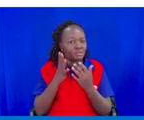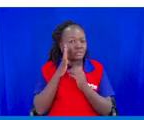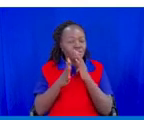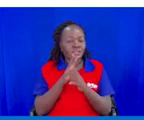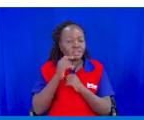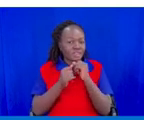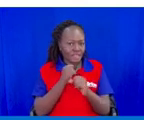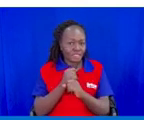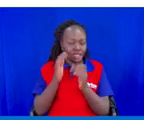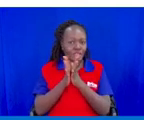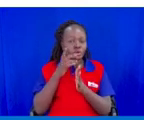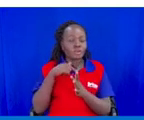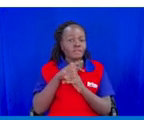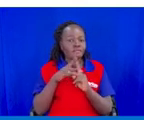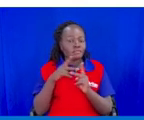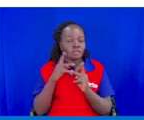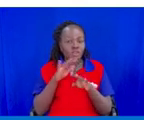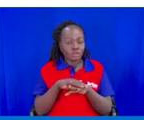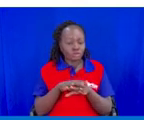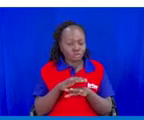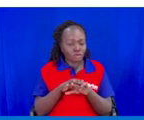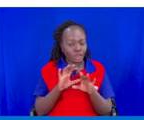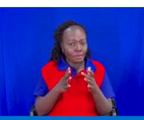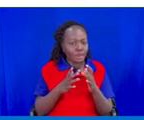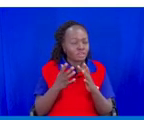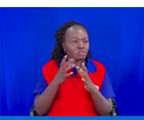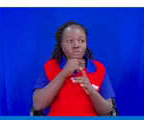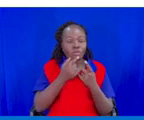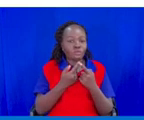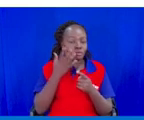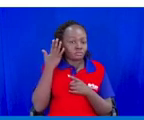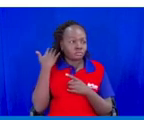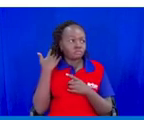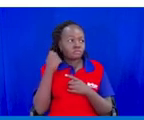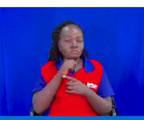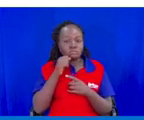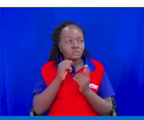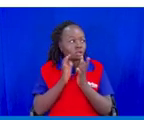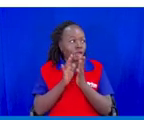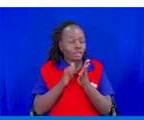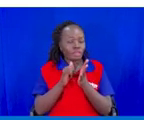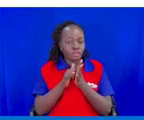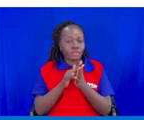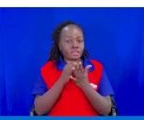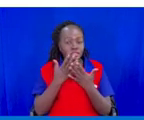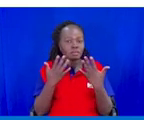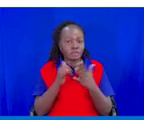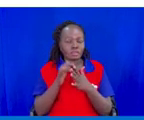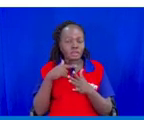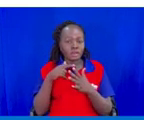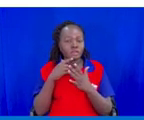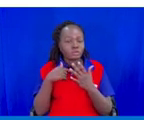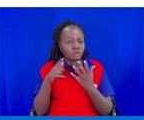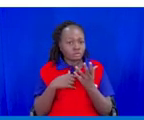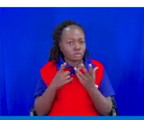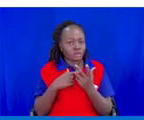Kenyan company, which is something we're proud of. And from the point of view of the strength of the brand and the depth of the brand equity, it is something that we count